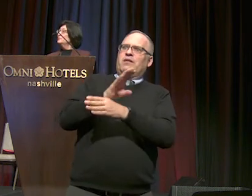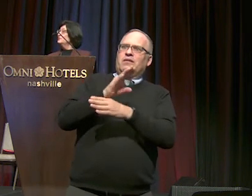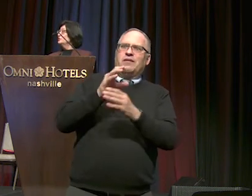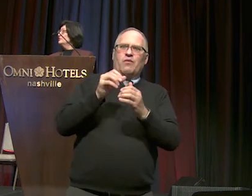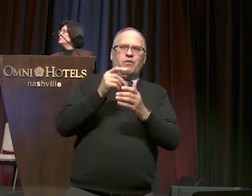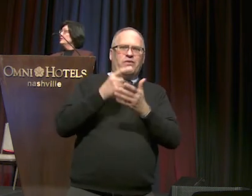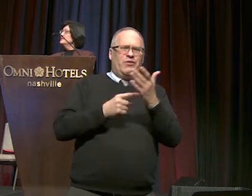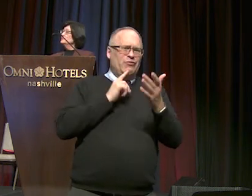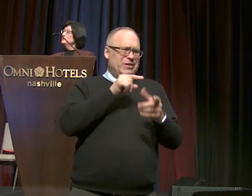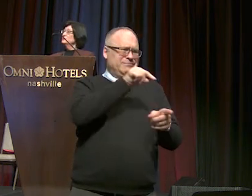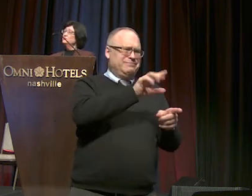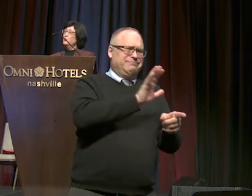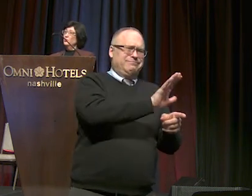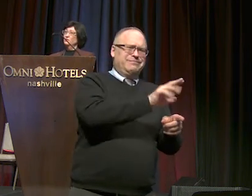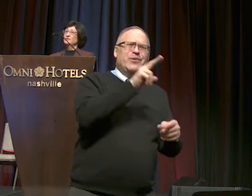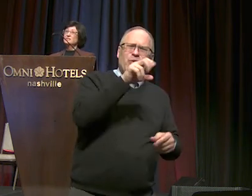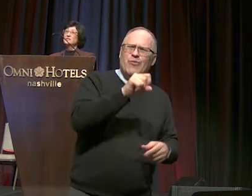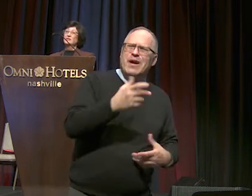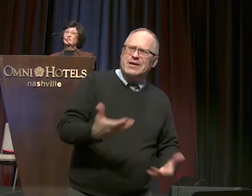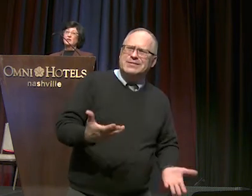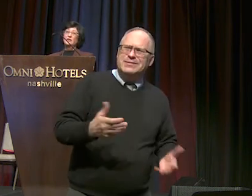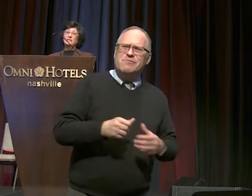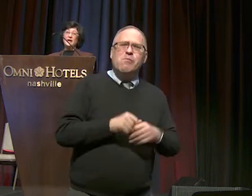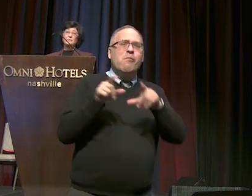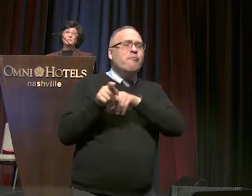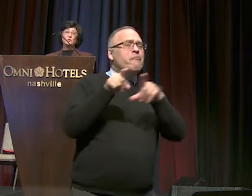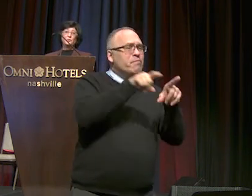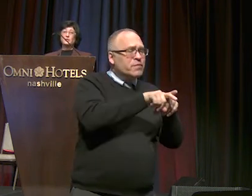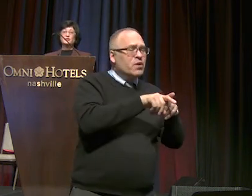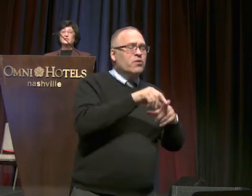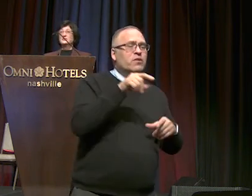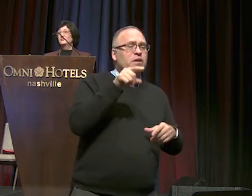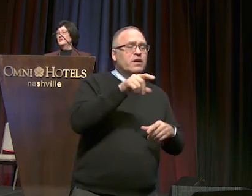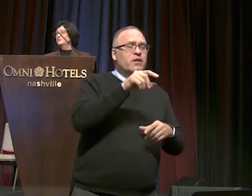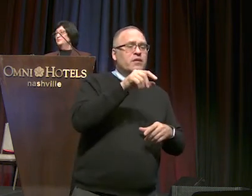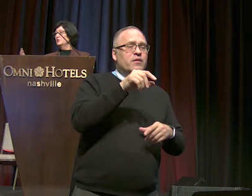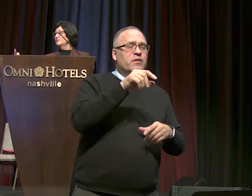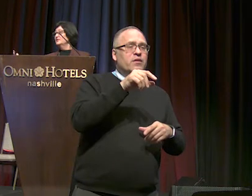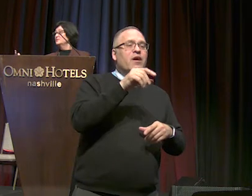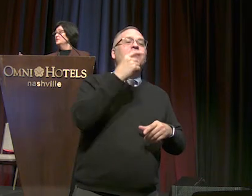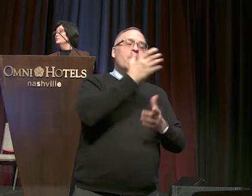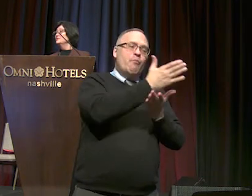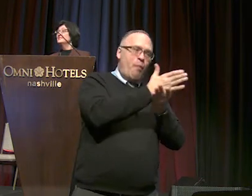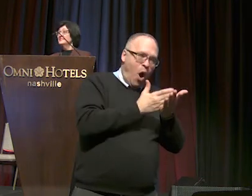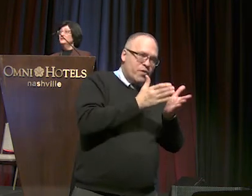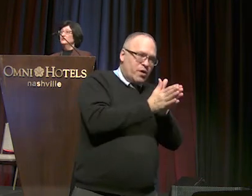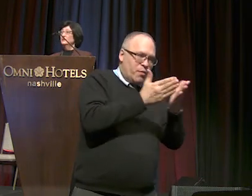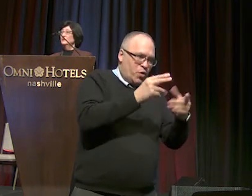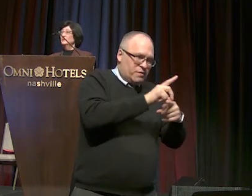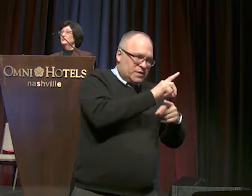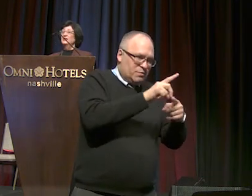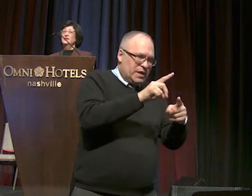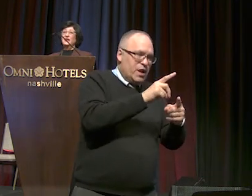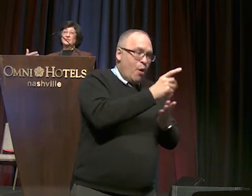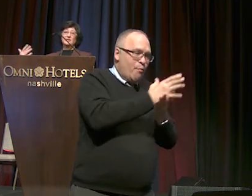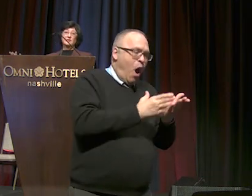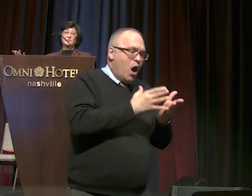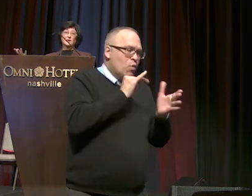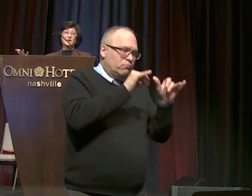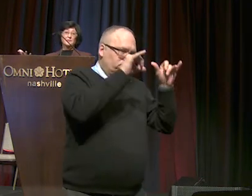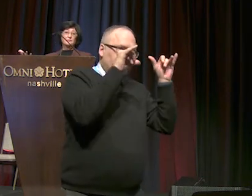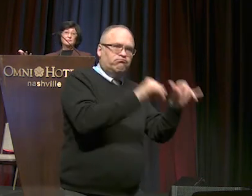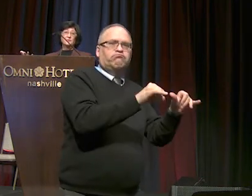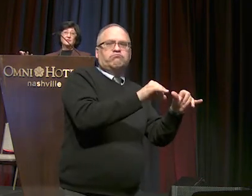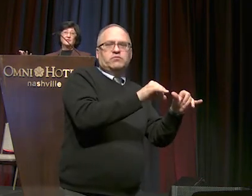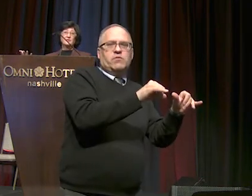still preserves what is most important. The non-adaptable portions of the Book of Discipline will still be at the,